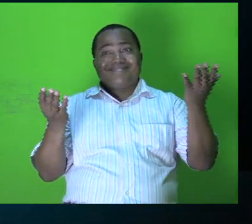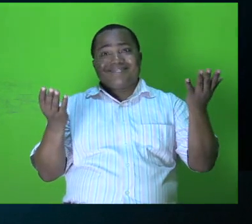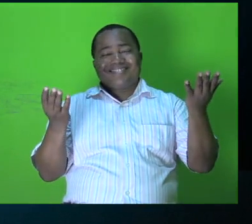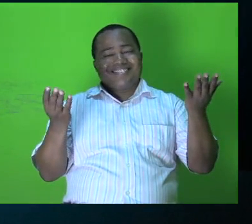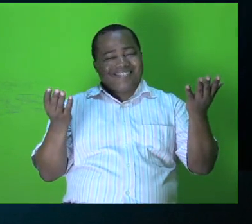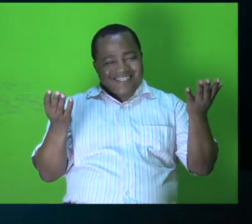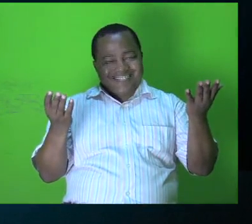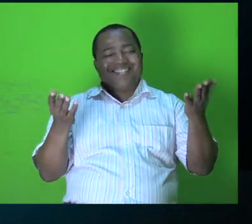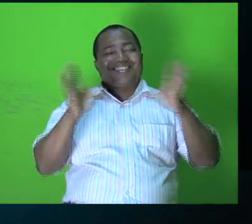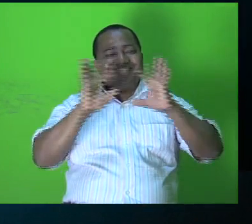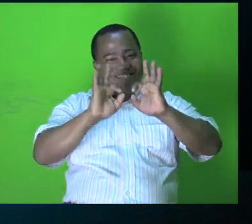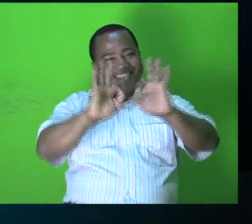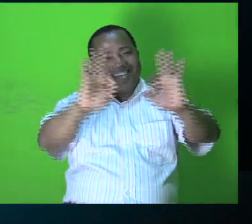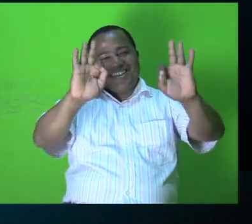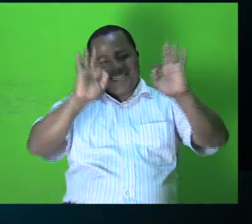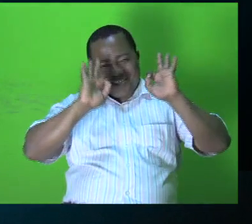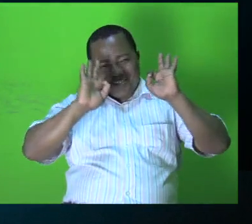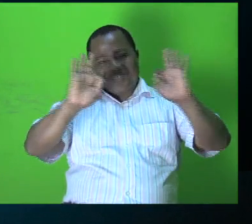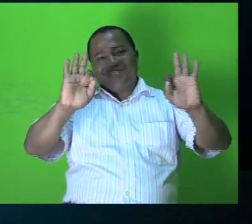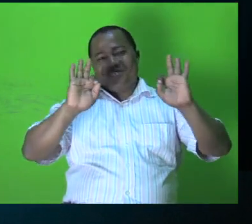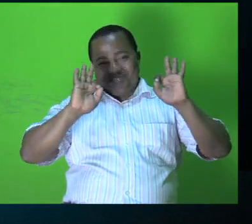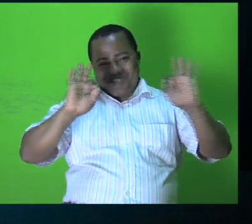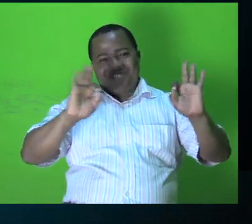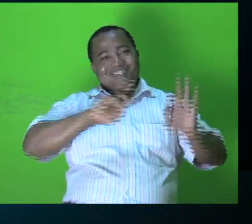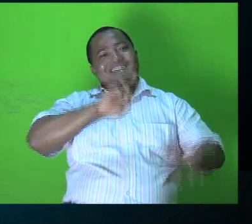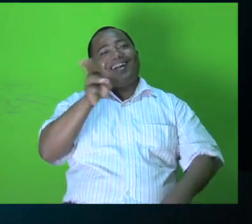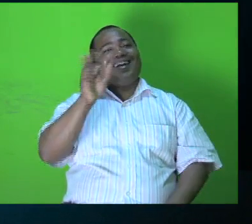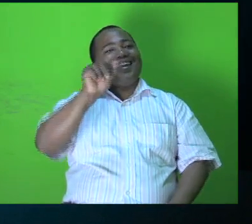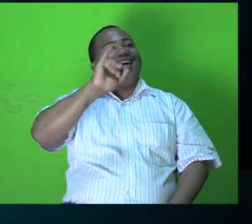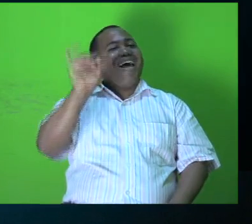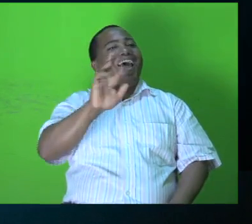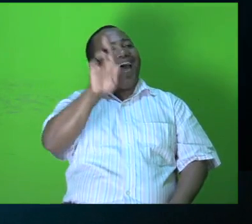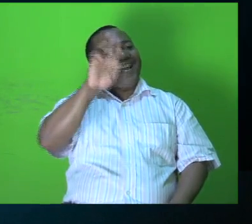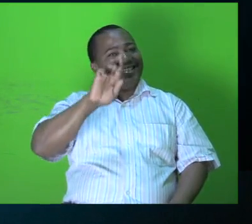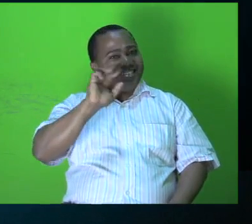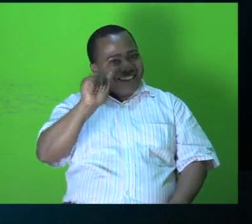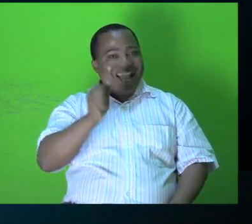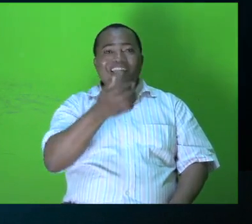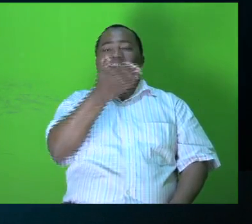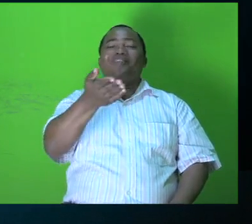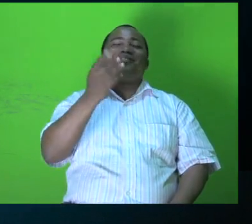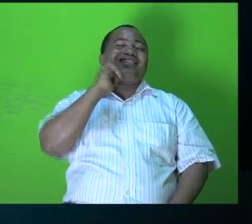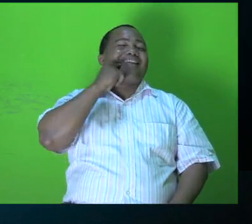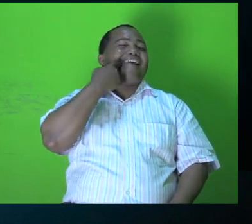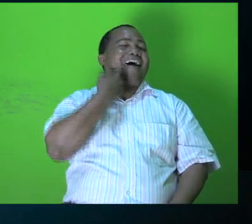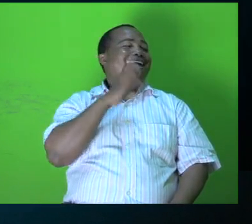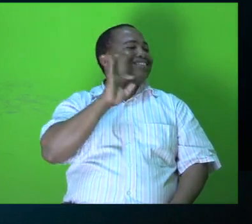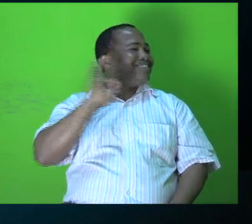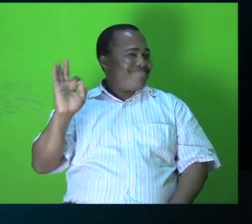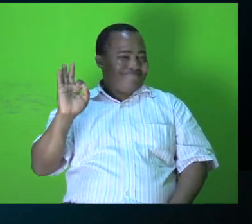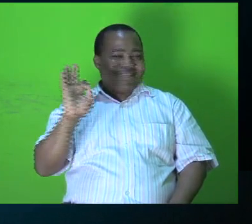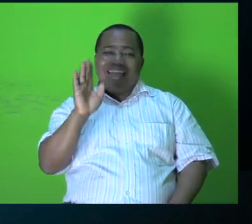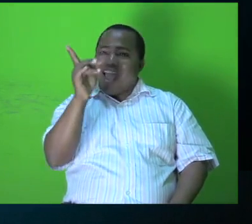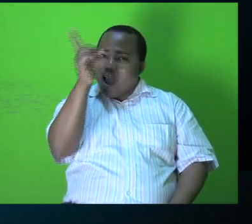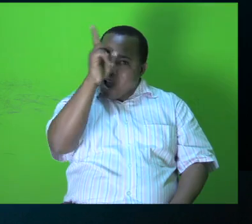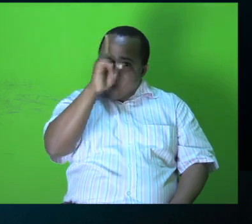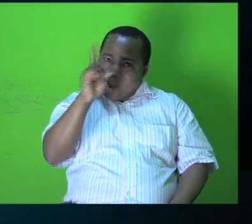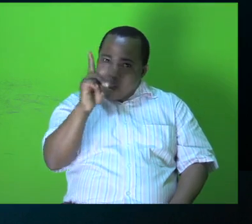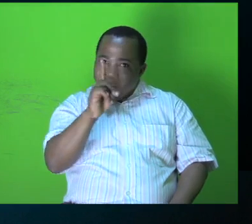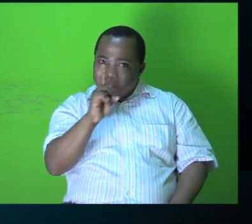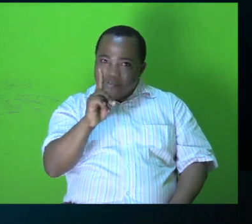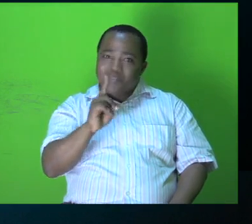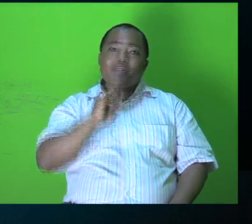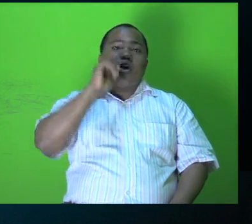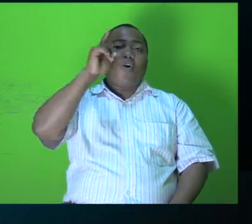Very good, Hajra. You tried the best. The chromosomes